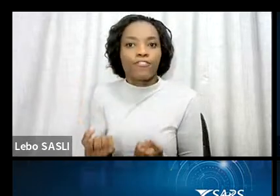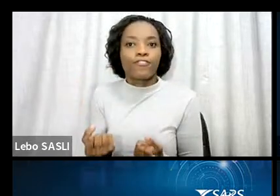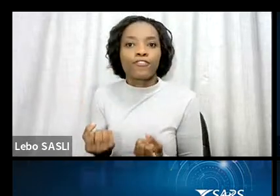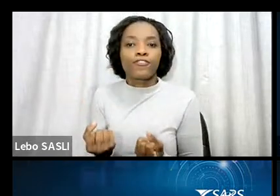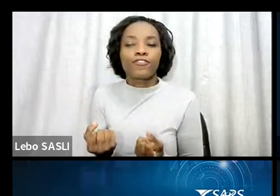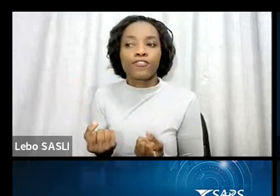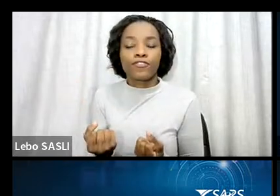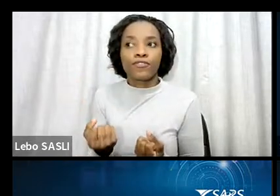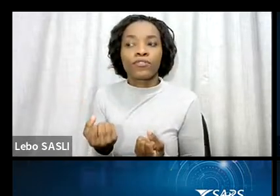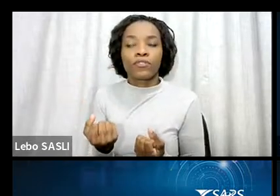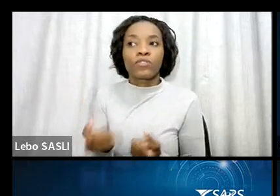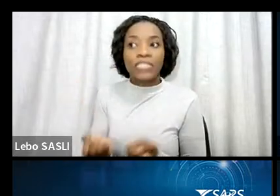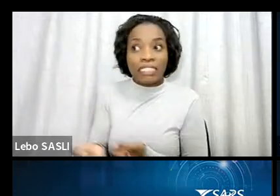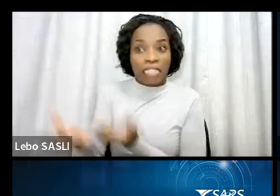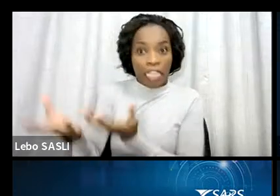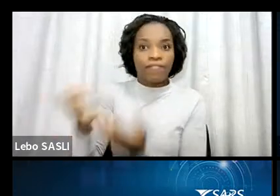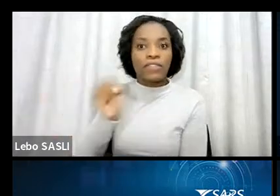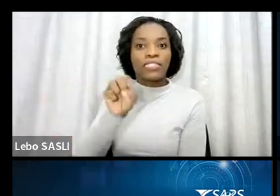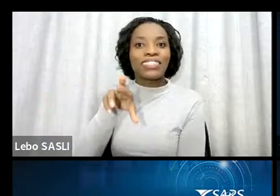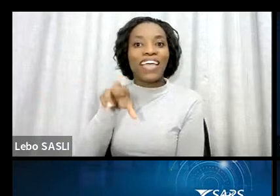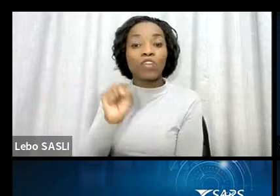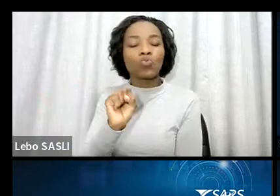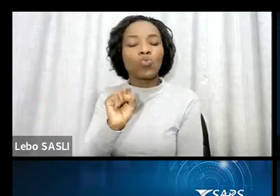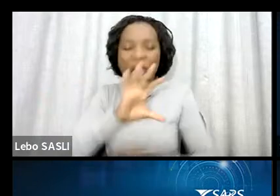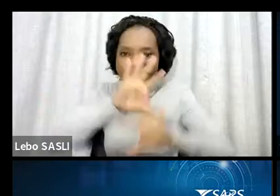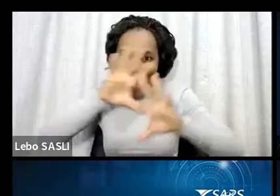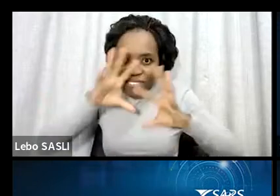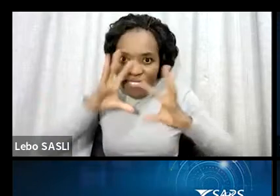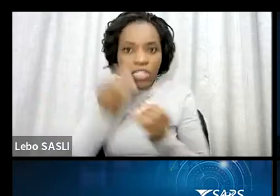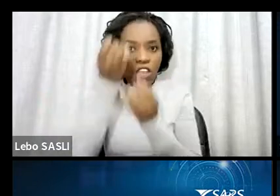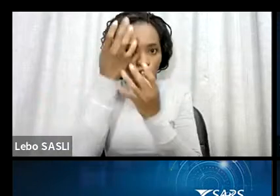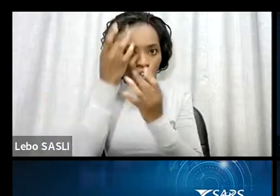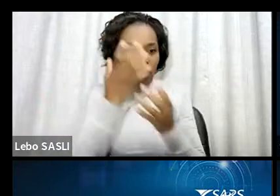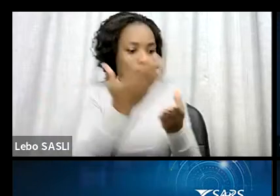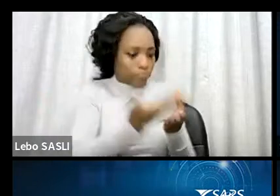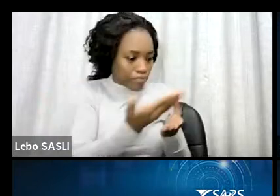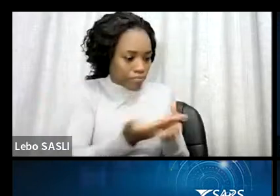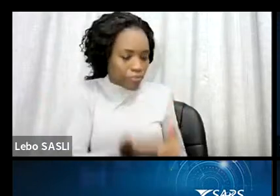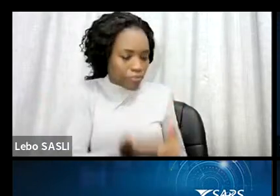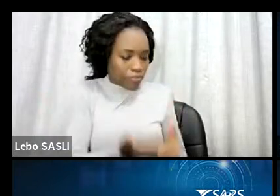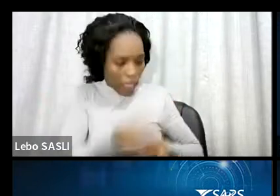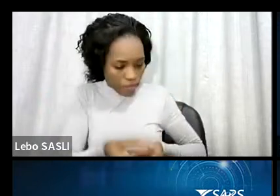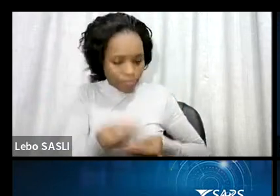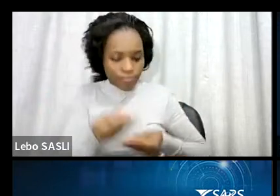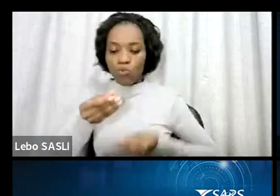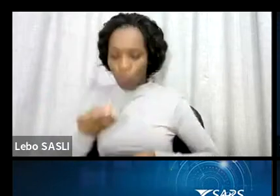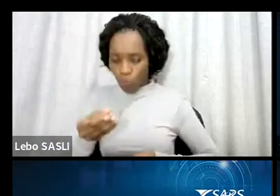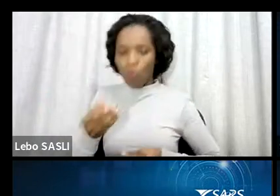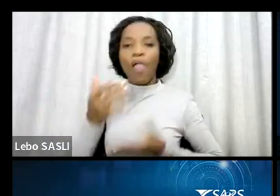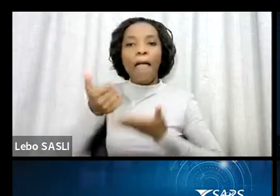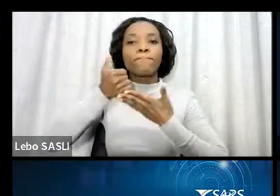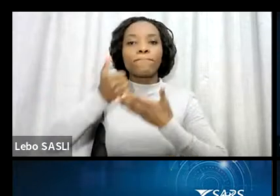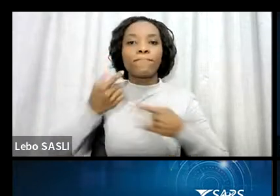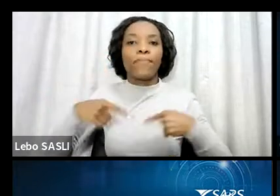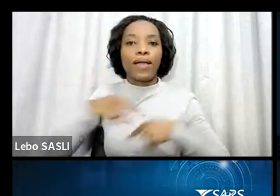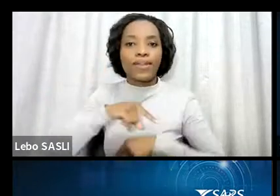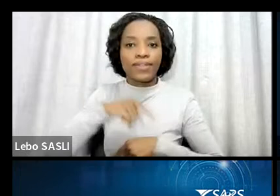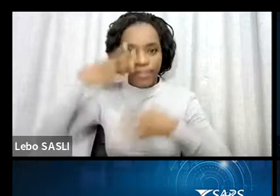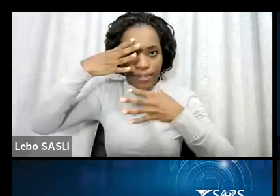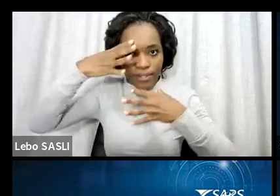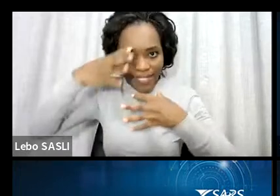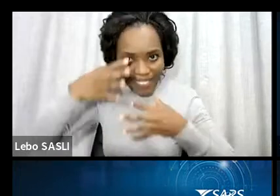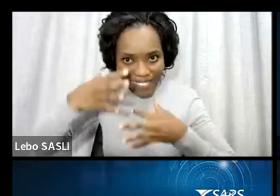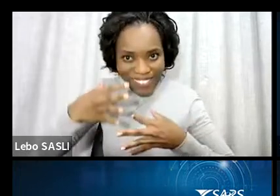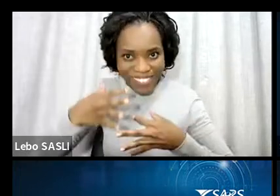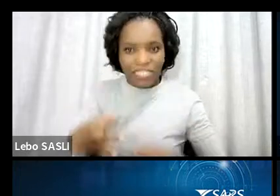as SARS all relevant information that might assist us in coming to